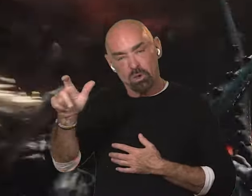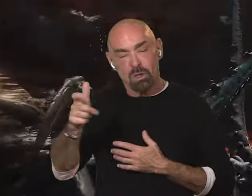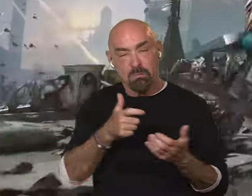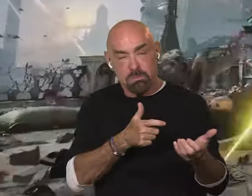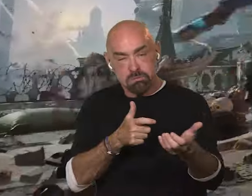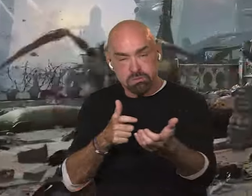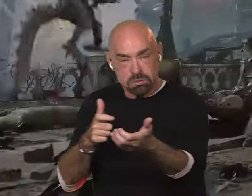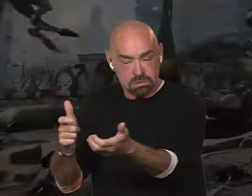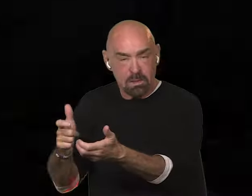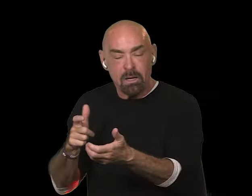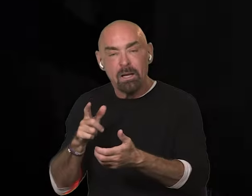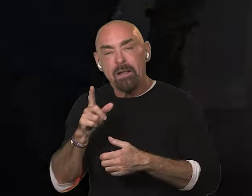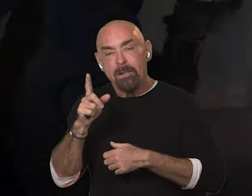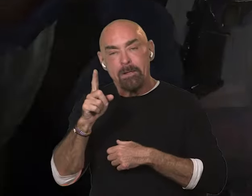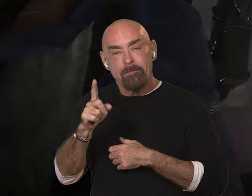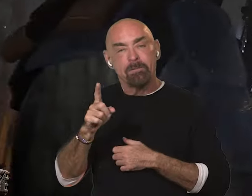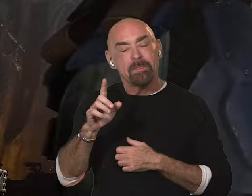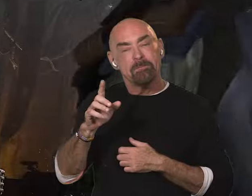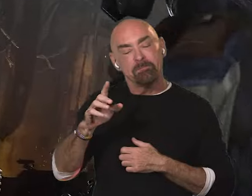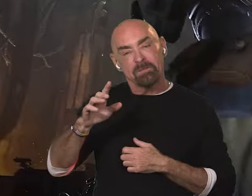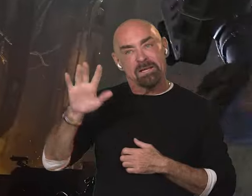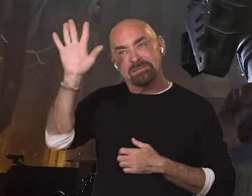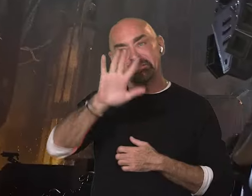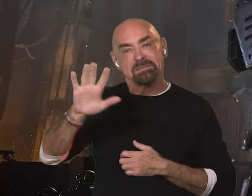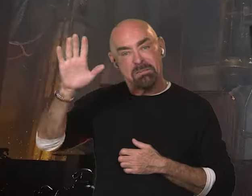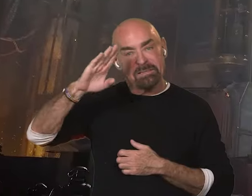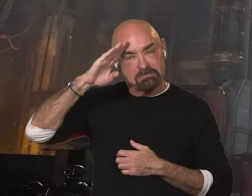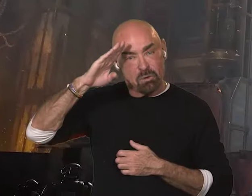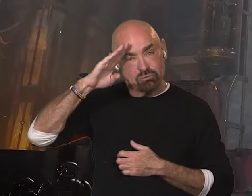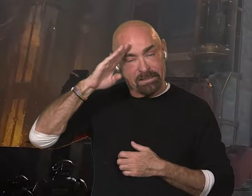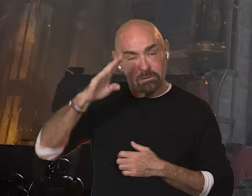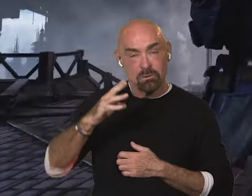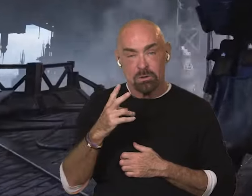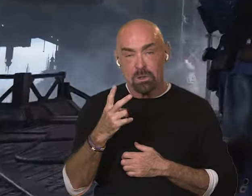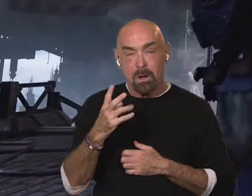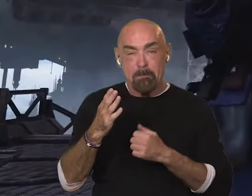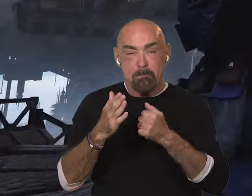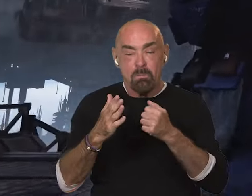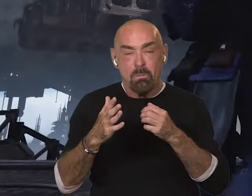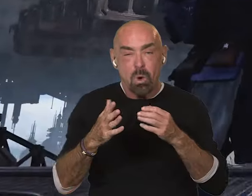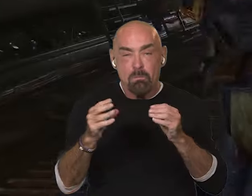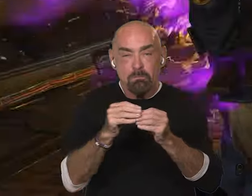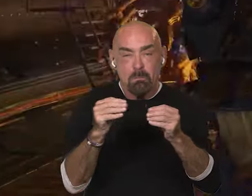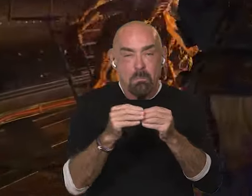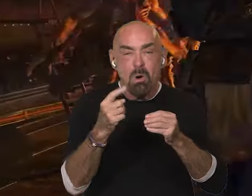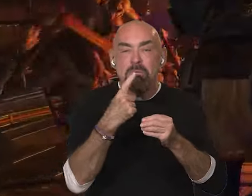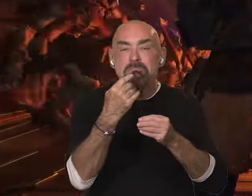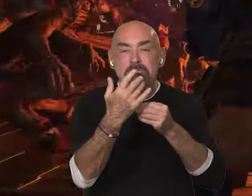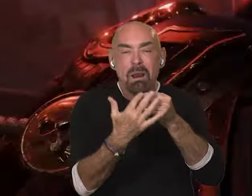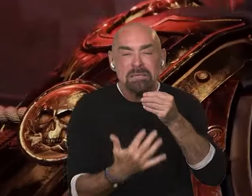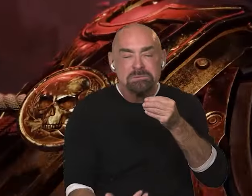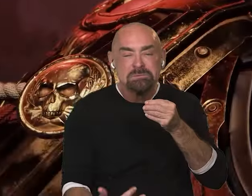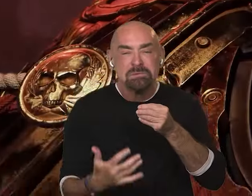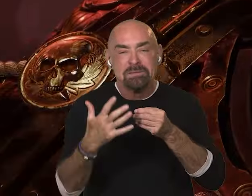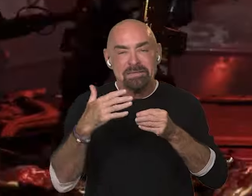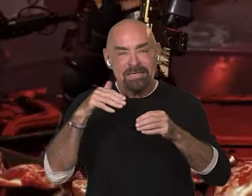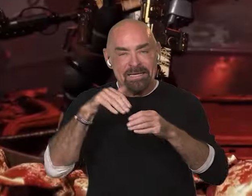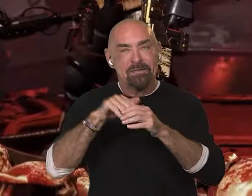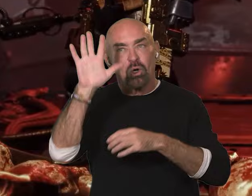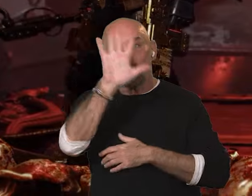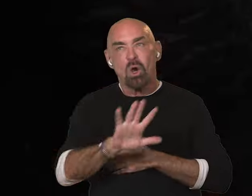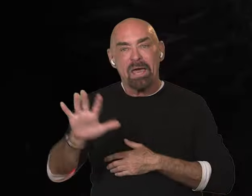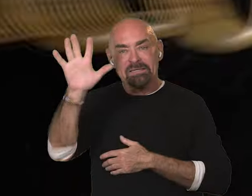third-person shooter. Helmed by Saber Interactive this time around, Space Marine 2 promises even more guts and glory for up to